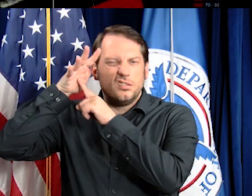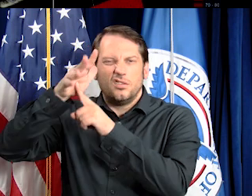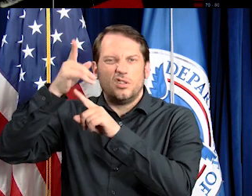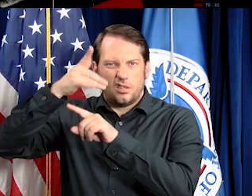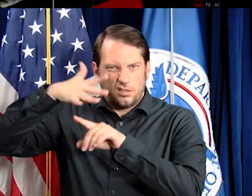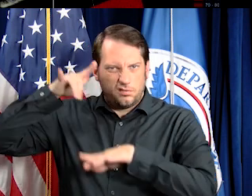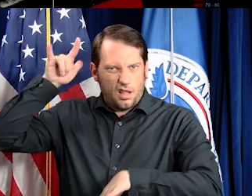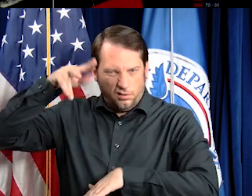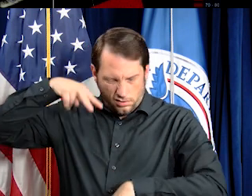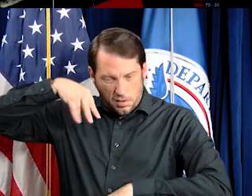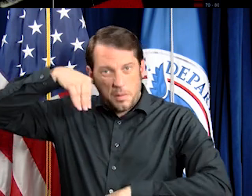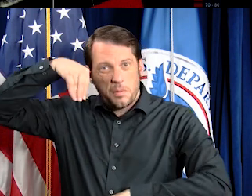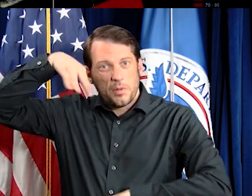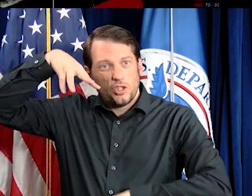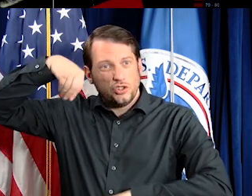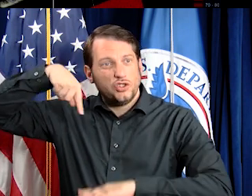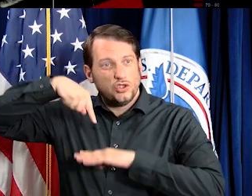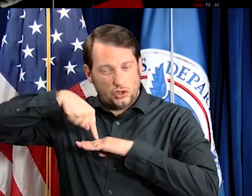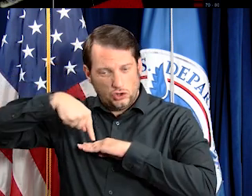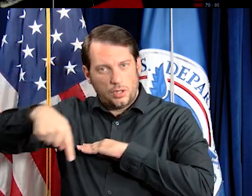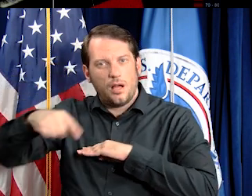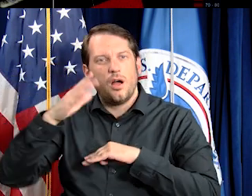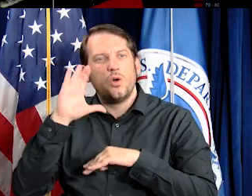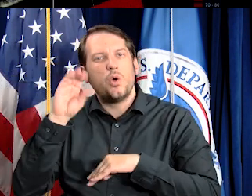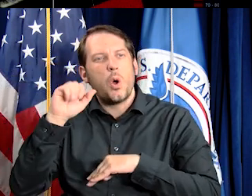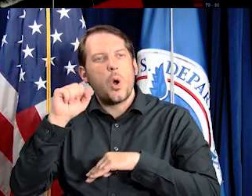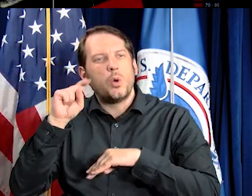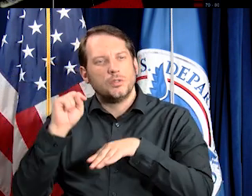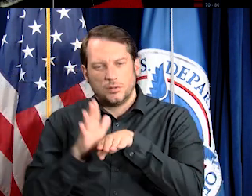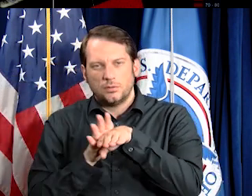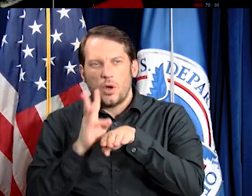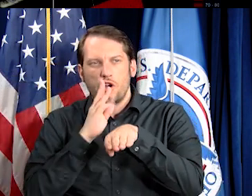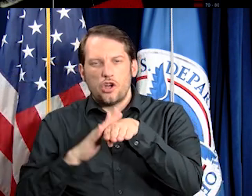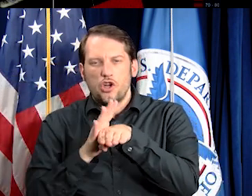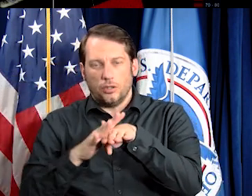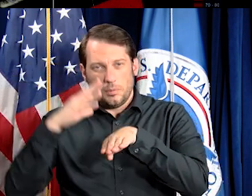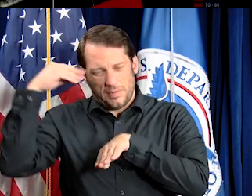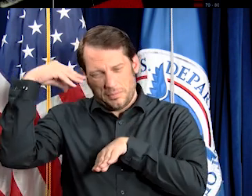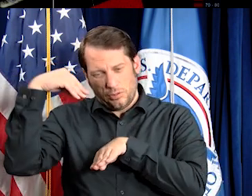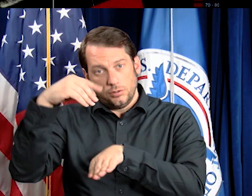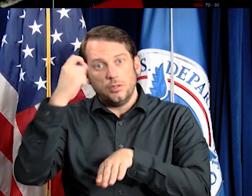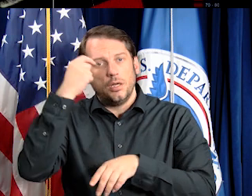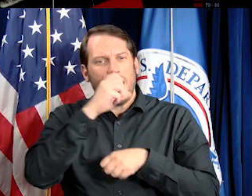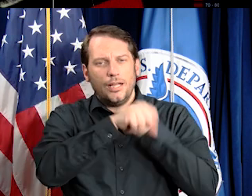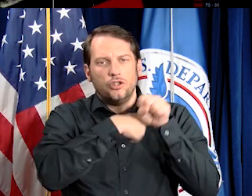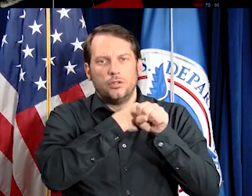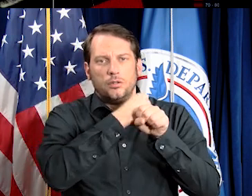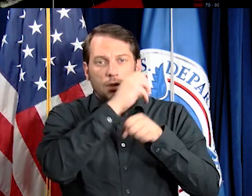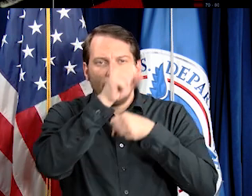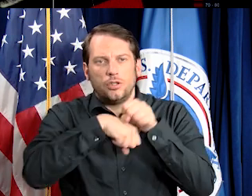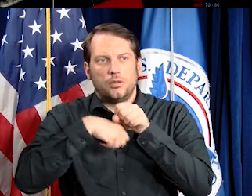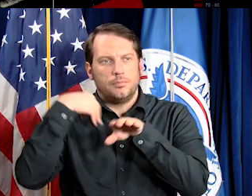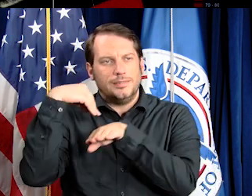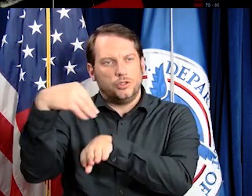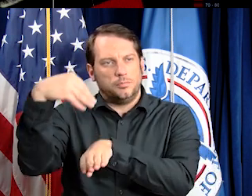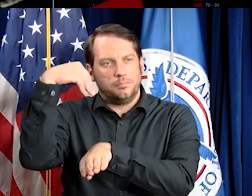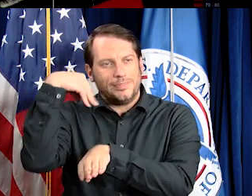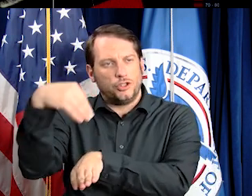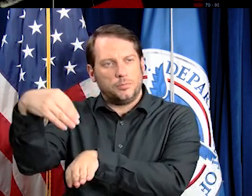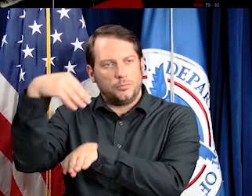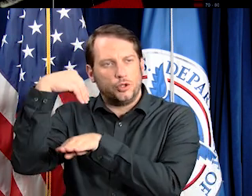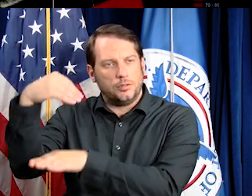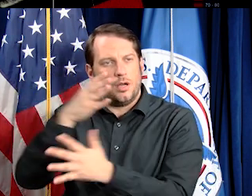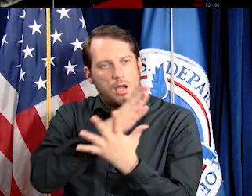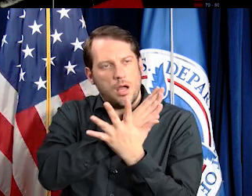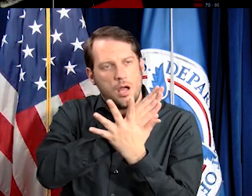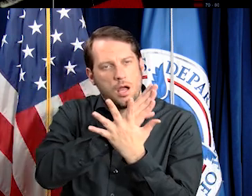of these photos, they've taken thousands of these photos now over the years, is to validate their prediction model of coastal erosion, of coastal